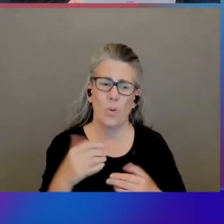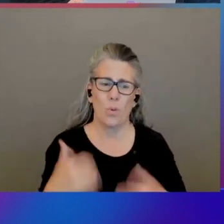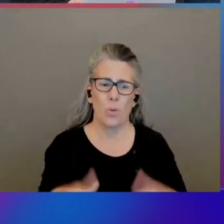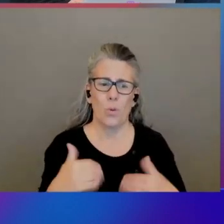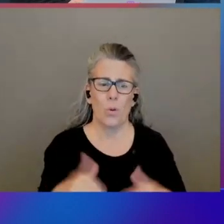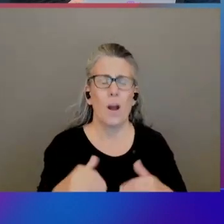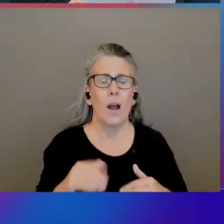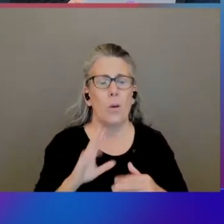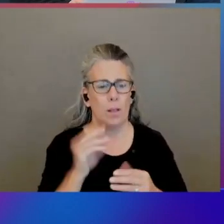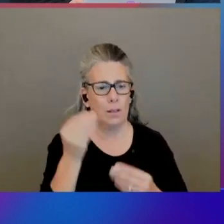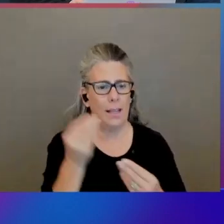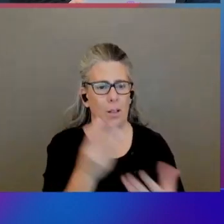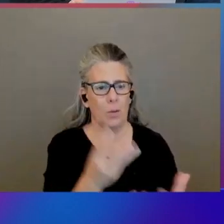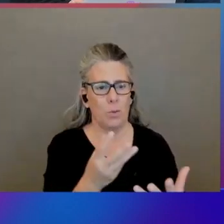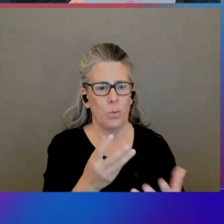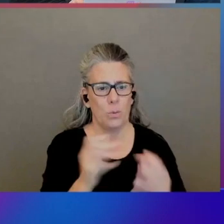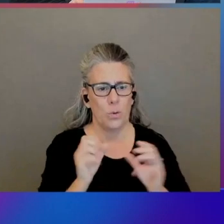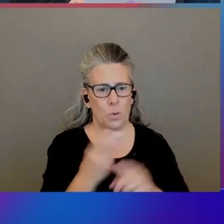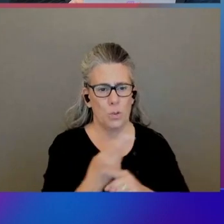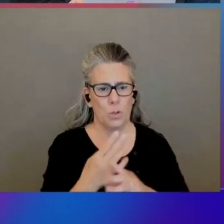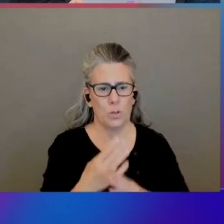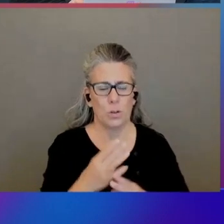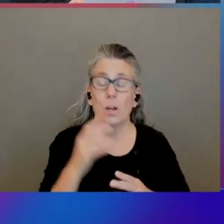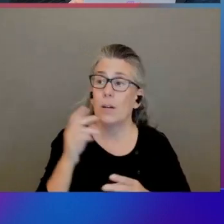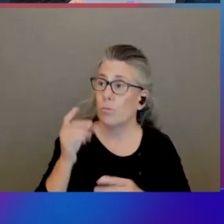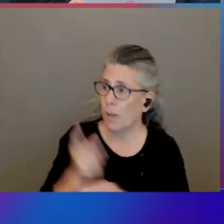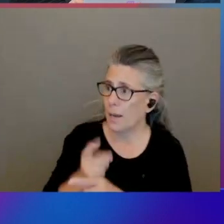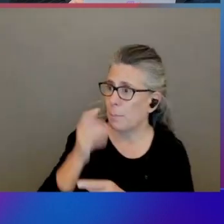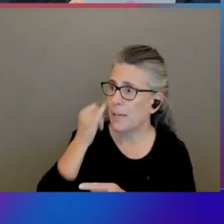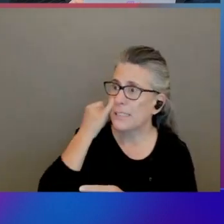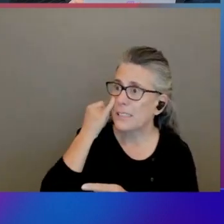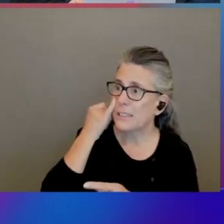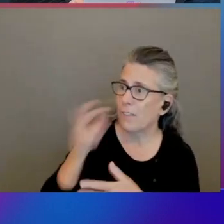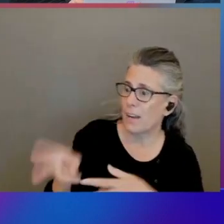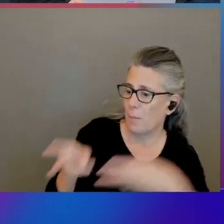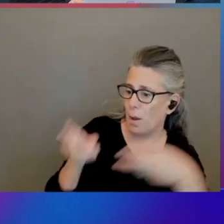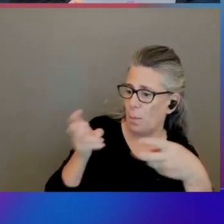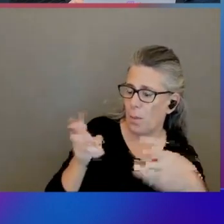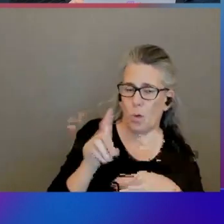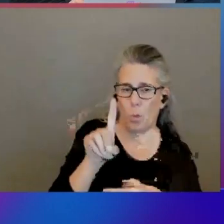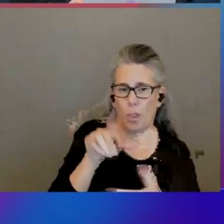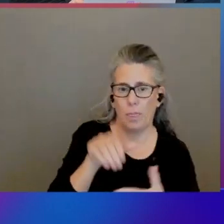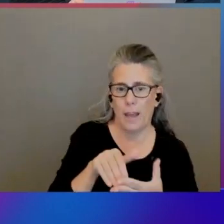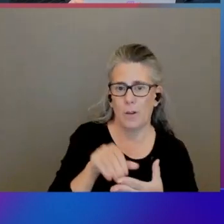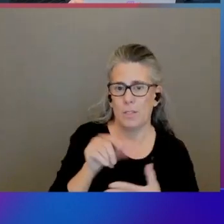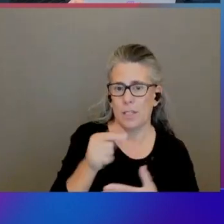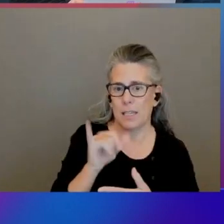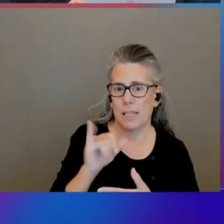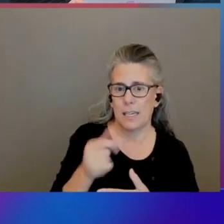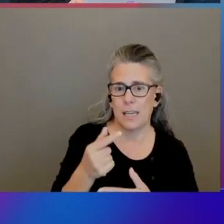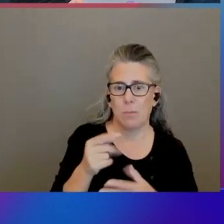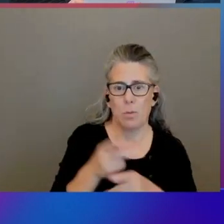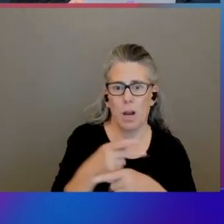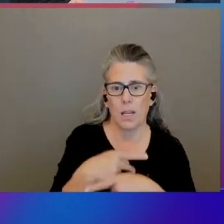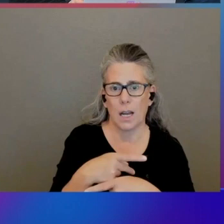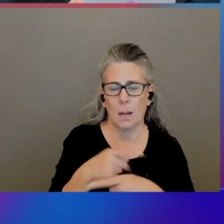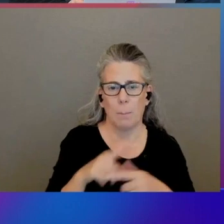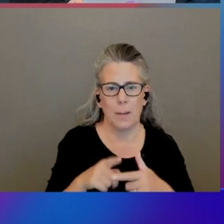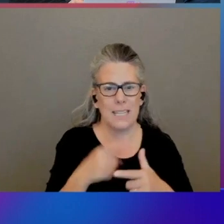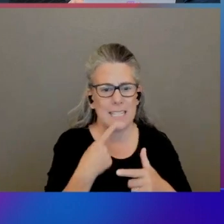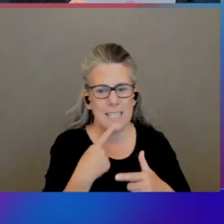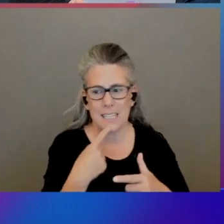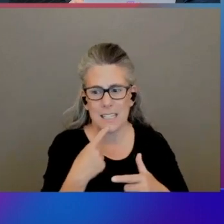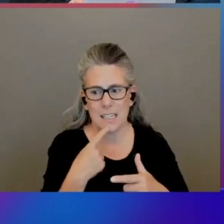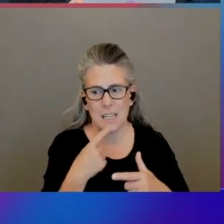expect that I'm uploading 1,000 unique products, but then I actually see unique and it says 2. I'm like, wait a minute, what happened to the other 998